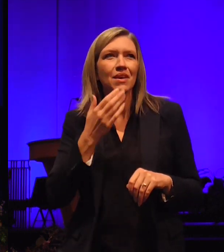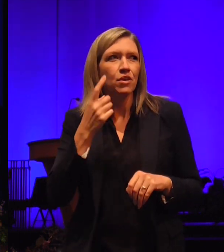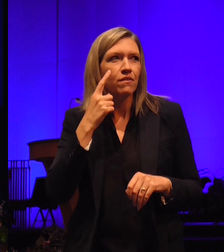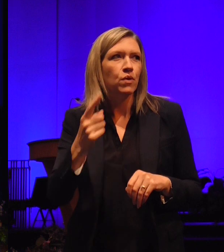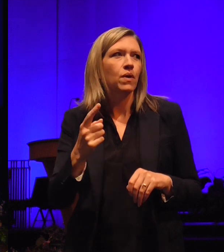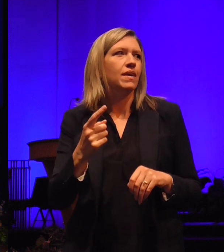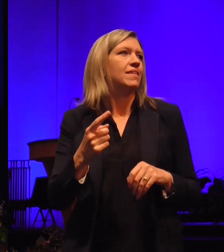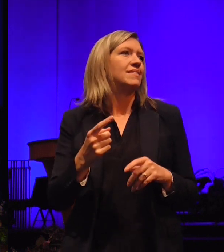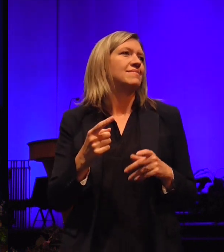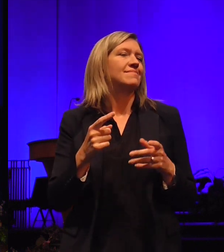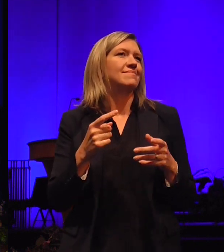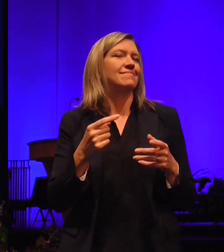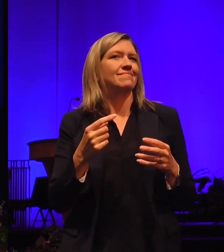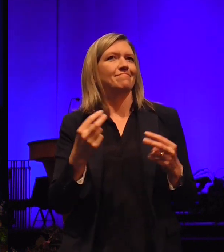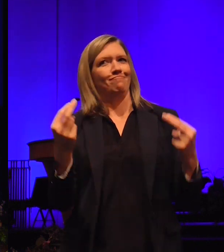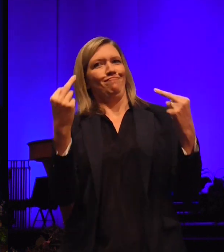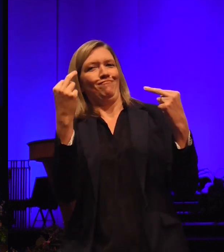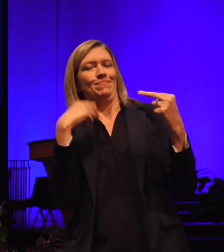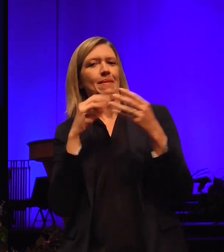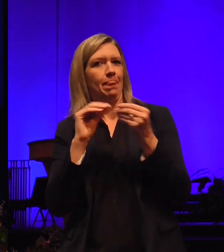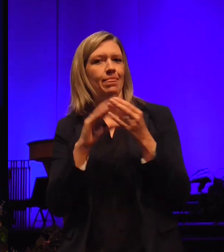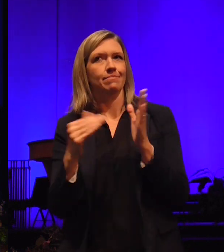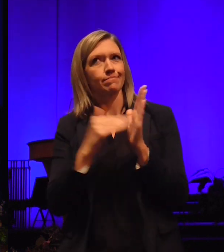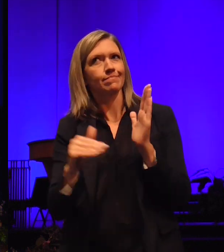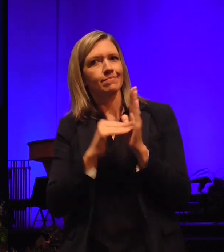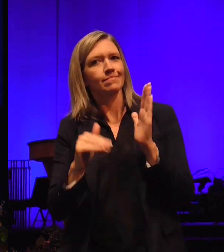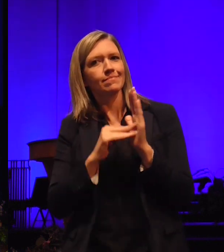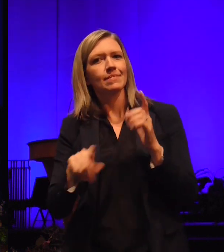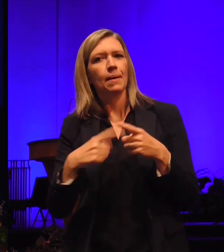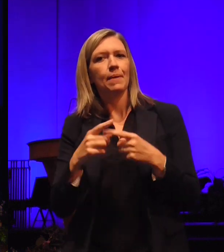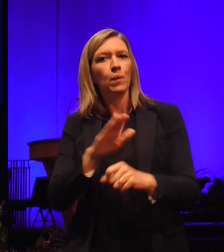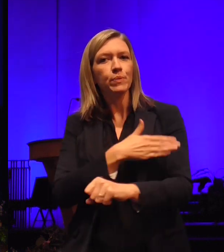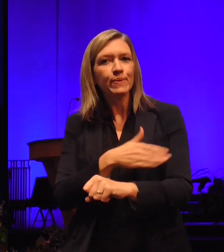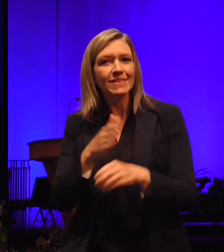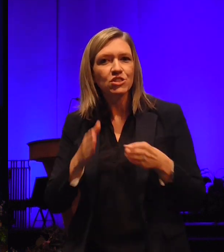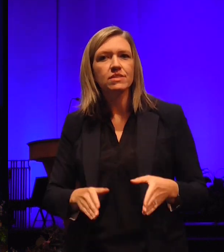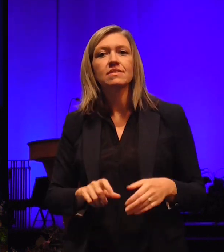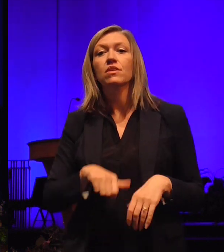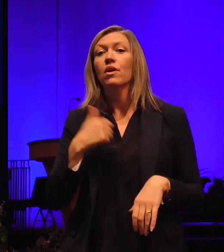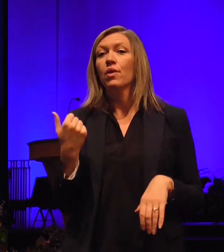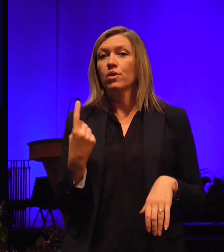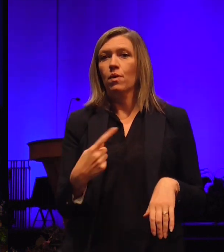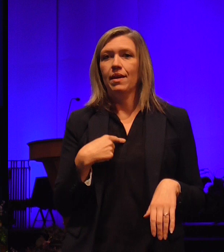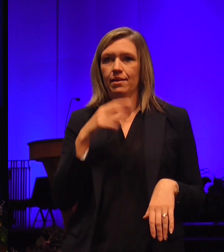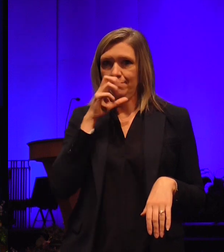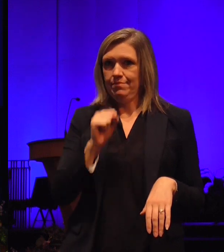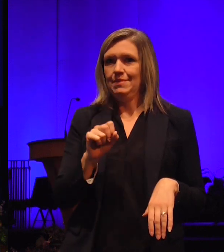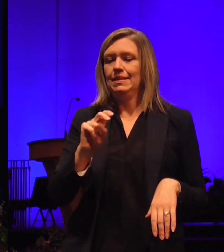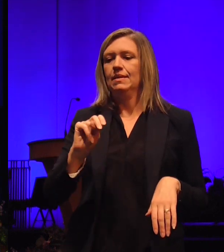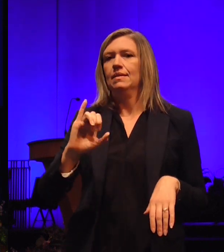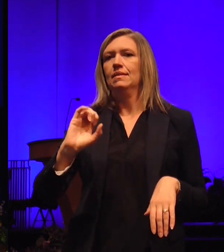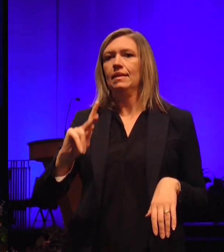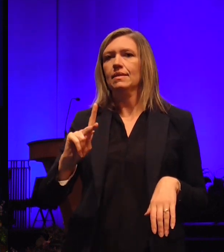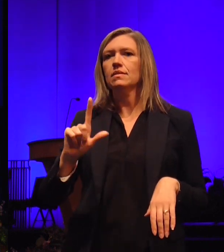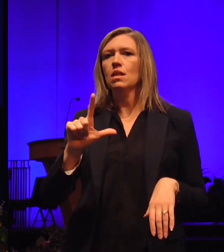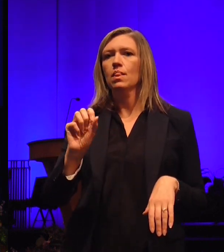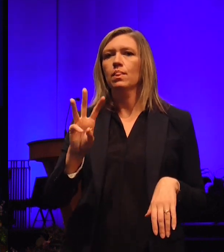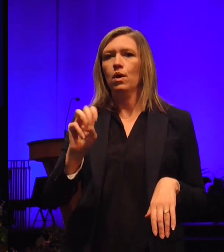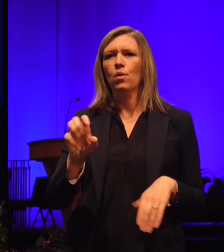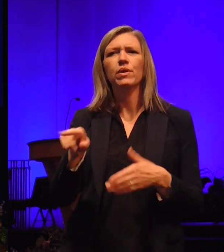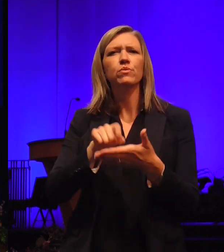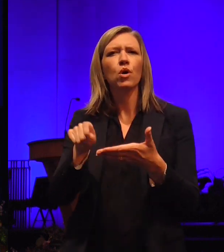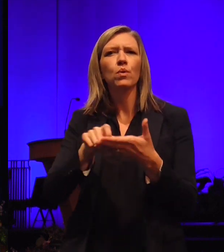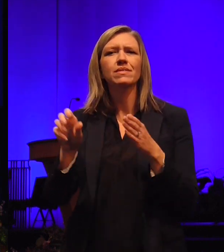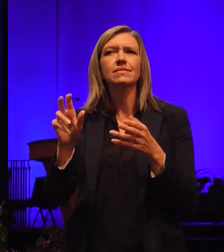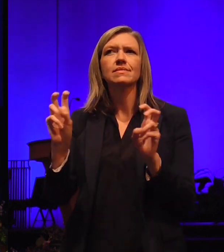entertaining me with all my musicians today, but another great musician I appreciate is the great Nick Lowe. He wrote a hit song called "Cruel to Be Kind," and he wrote a